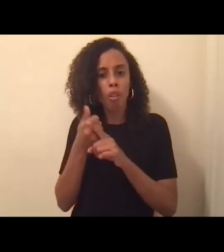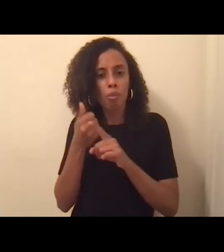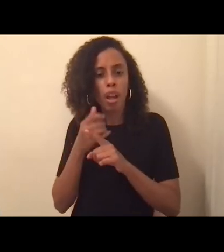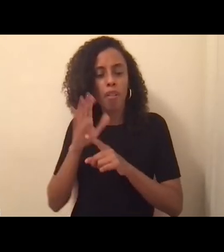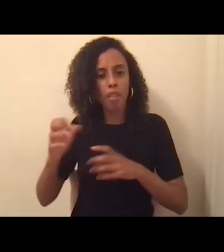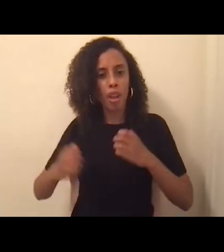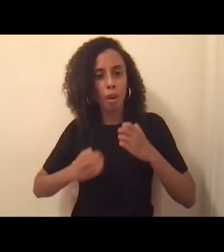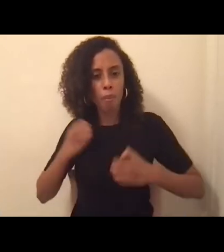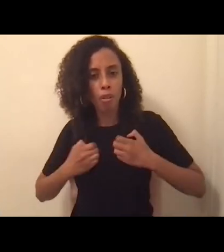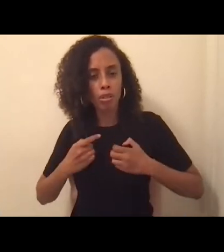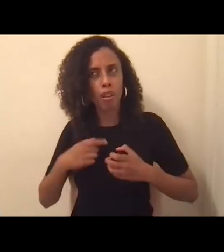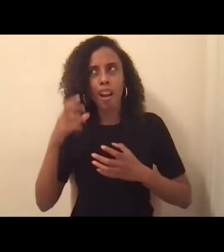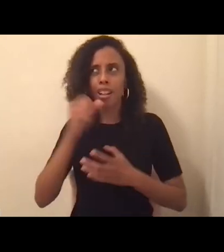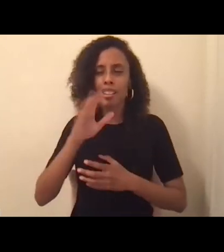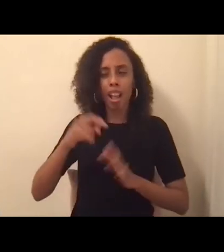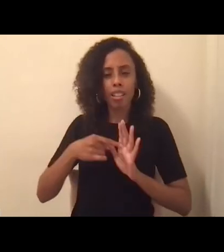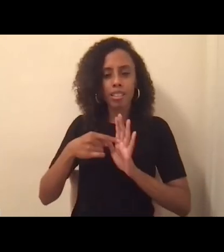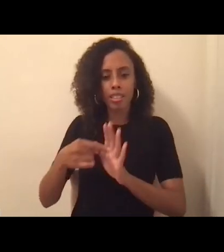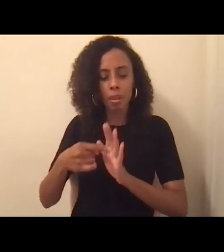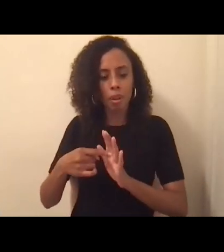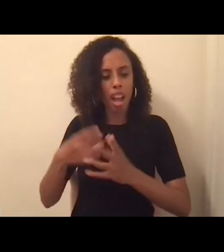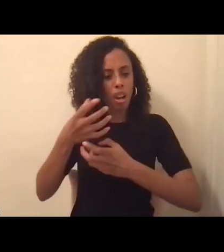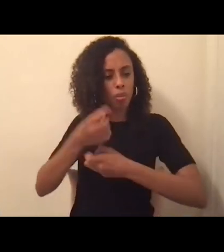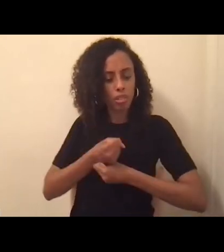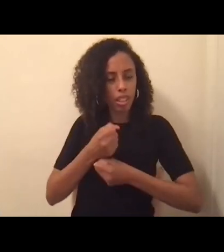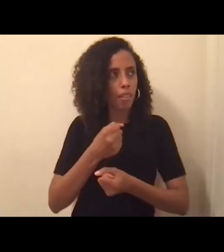And then received love.